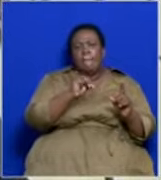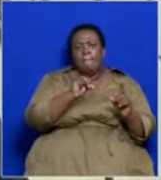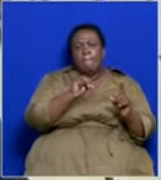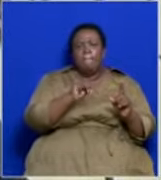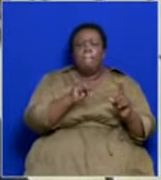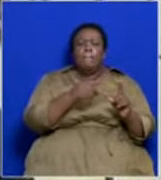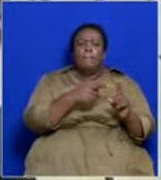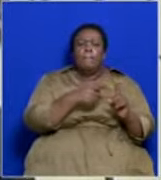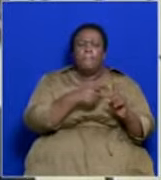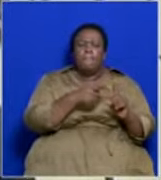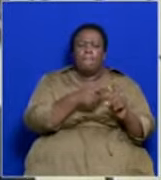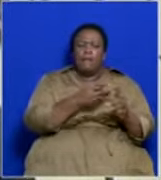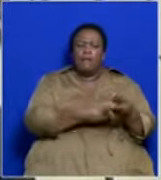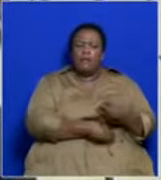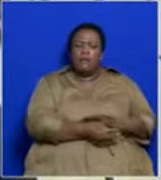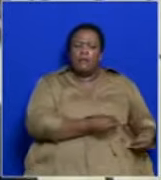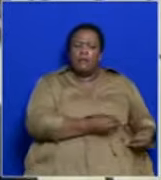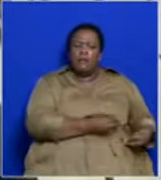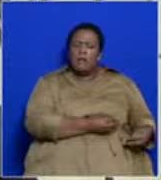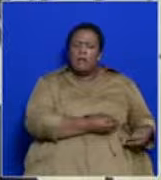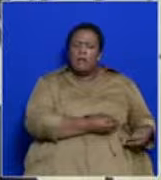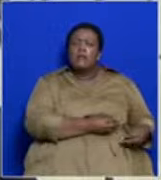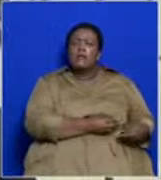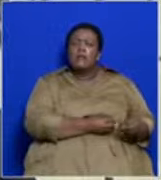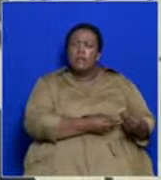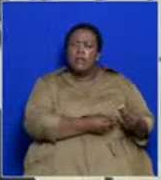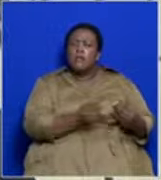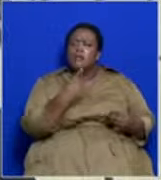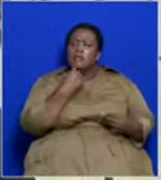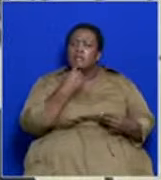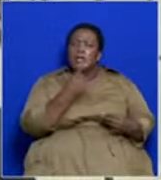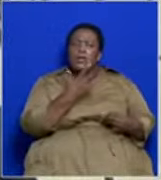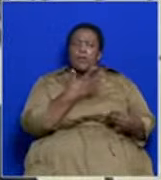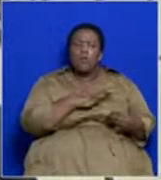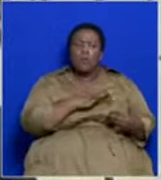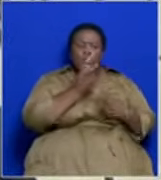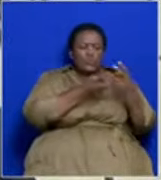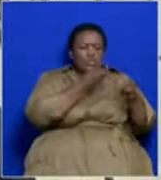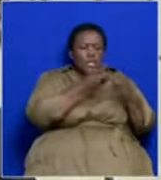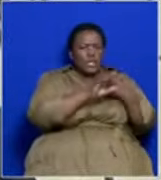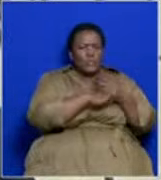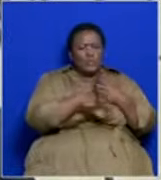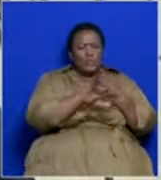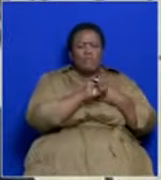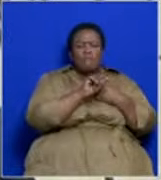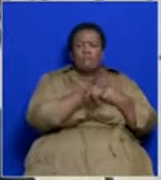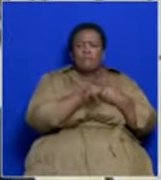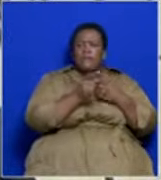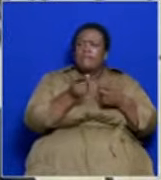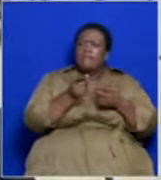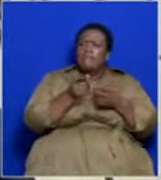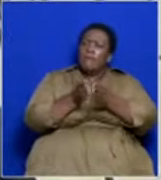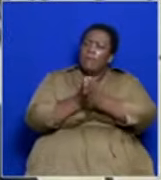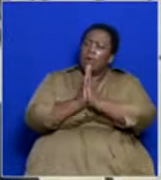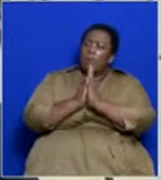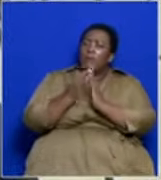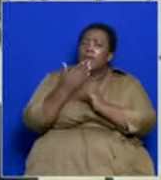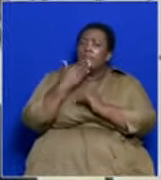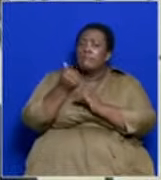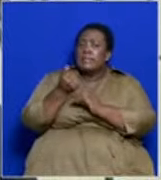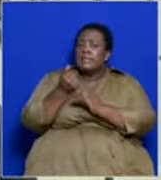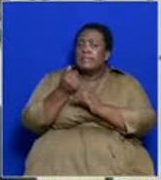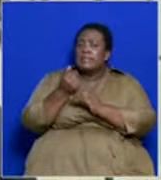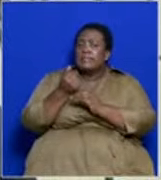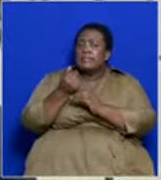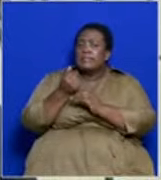a search of the premise. The complainant requested to be shown a valid search warrant.